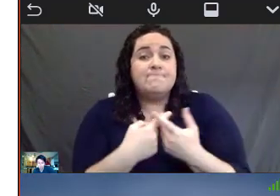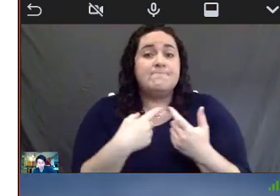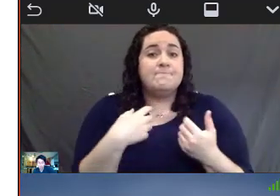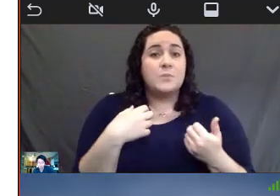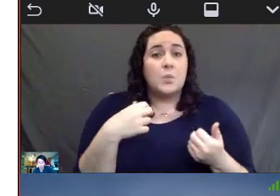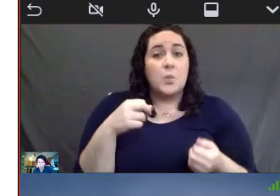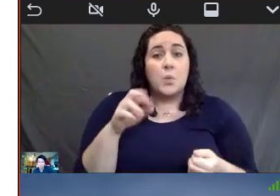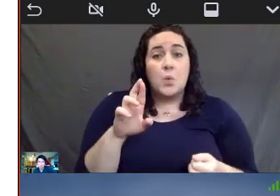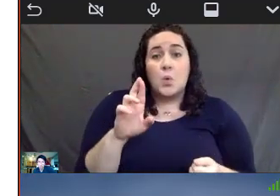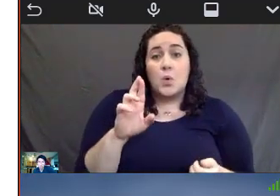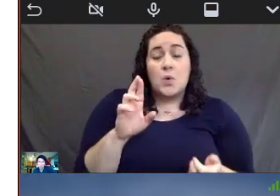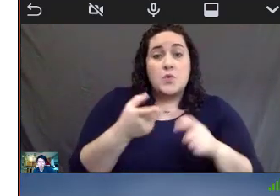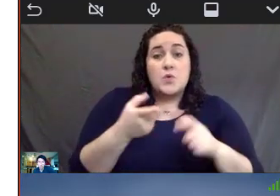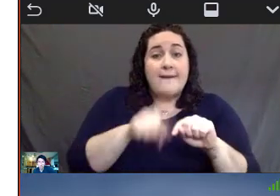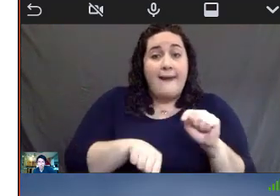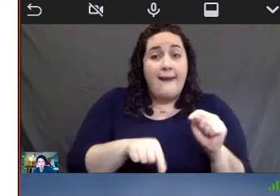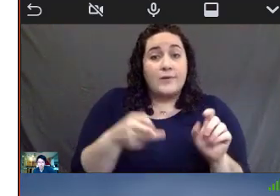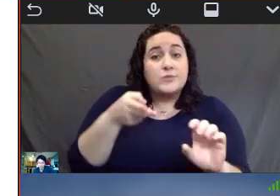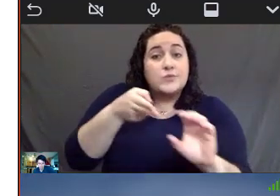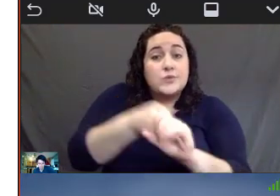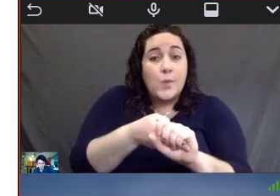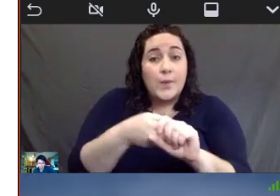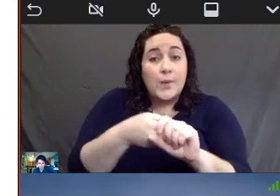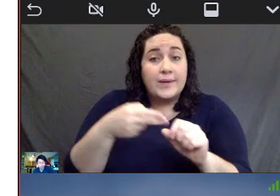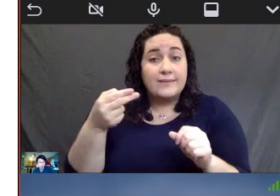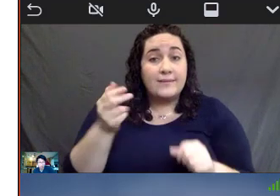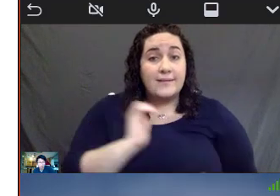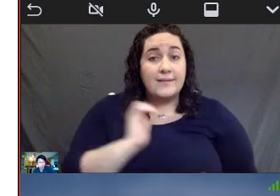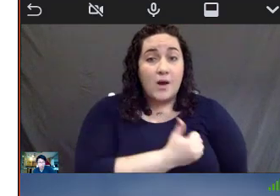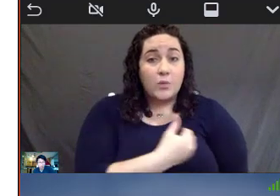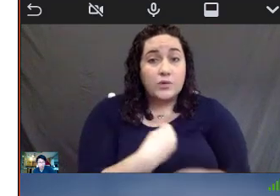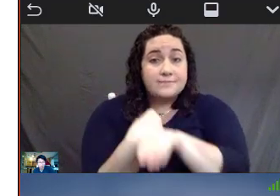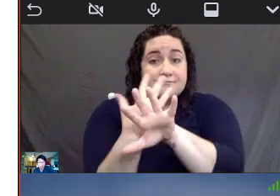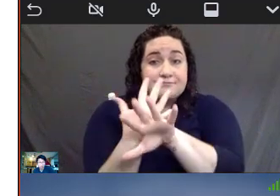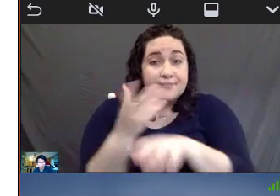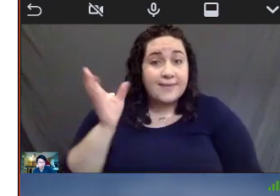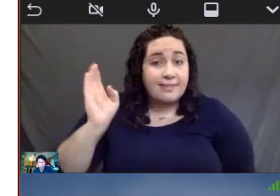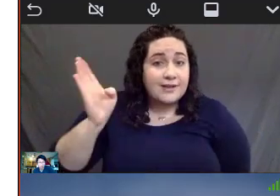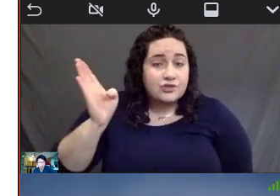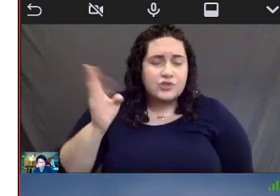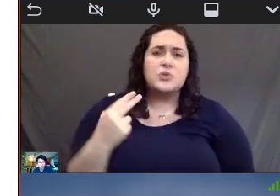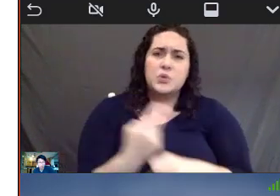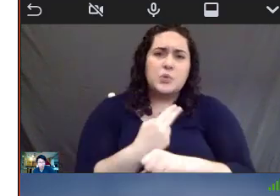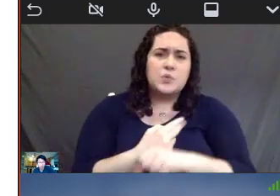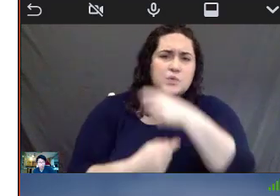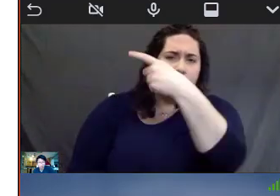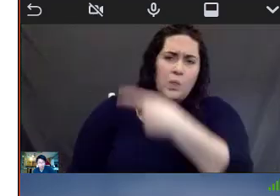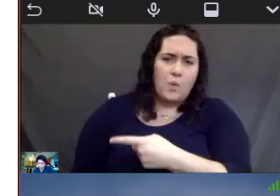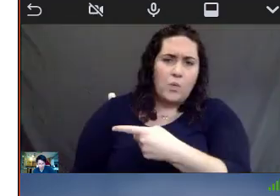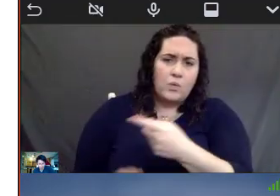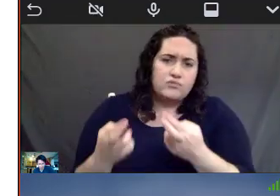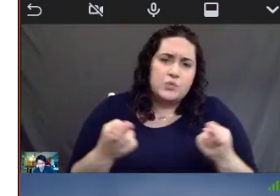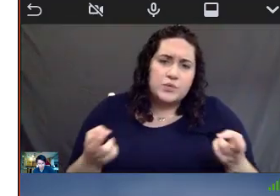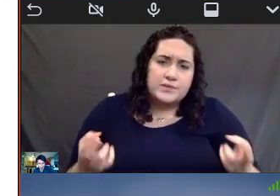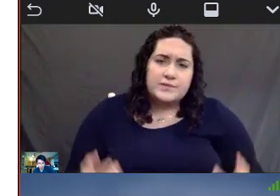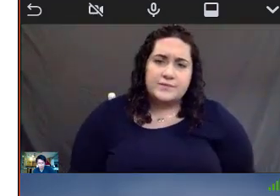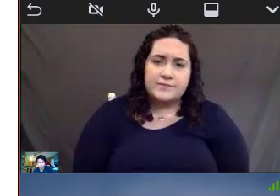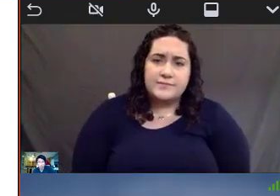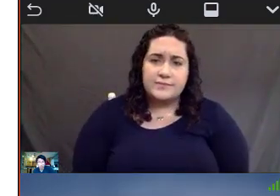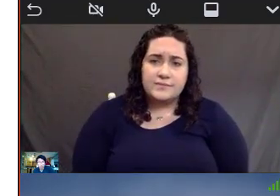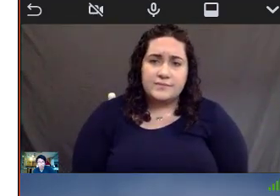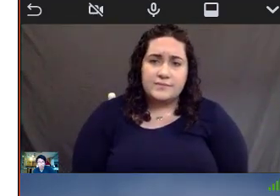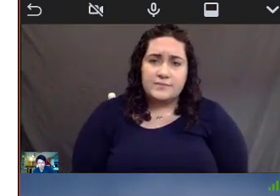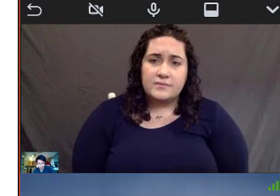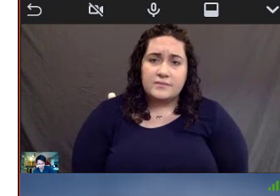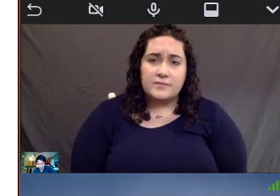this material, I think, will serve sort of the same purpose as the virtual lectures are